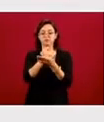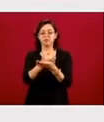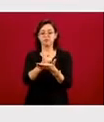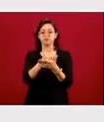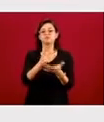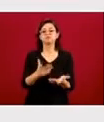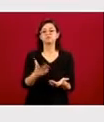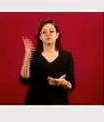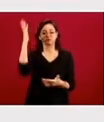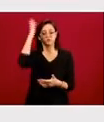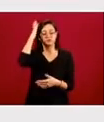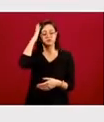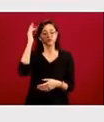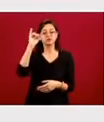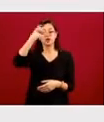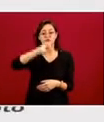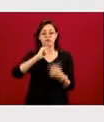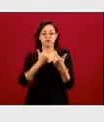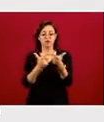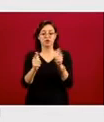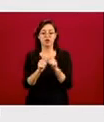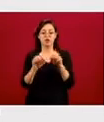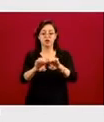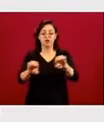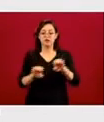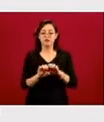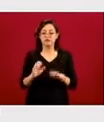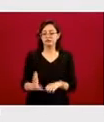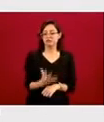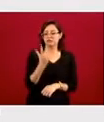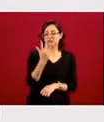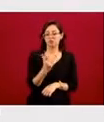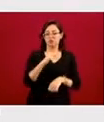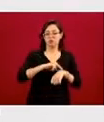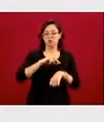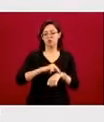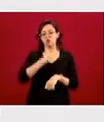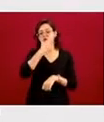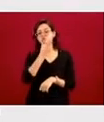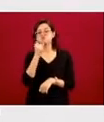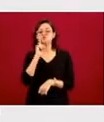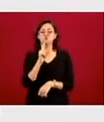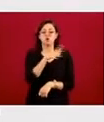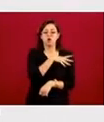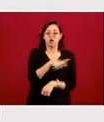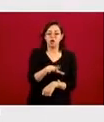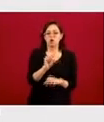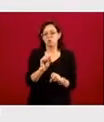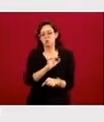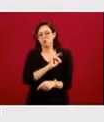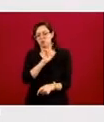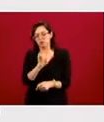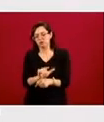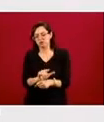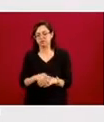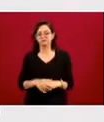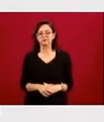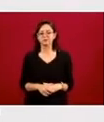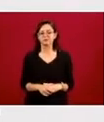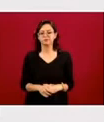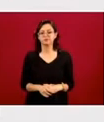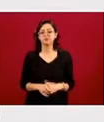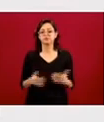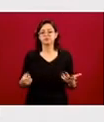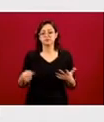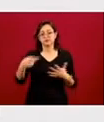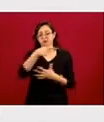So the way we're going to reorganize this is we're going to appoint a chief doctor that will be in charge